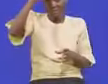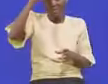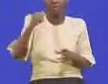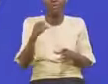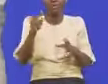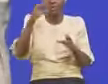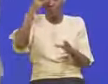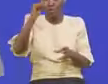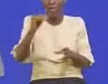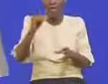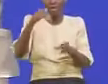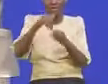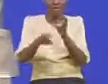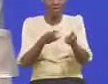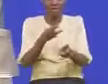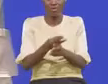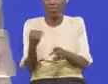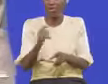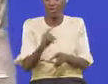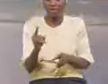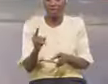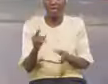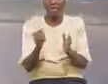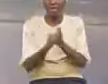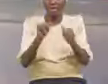Mereka mali kika wa fire kala ti awe.